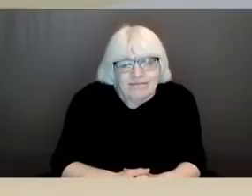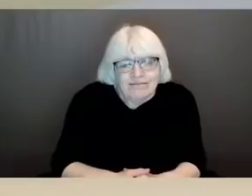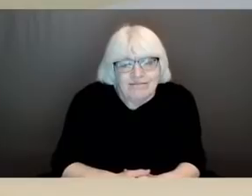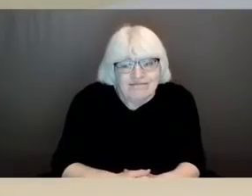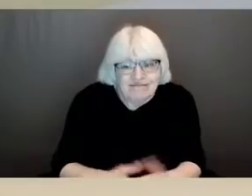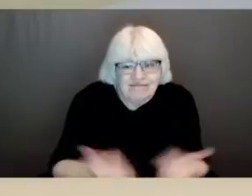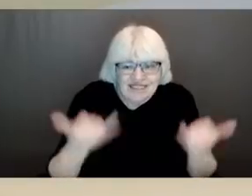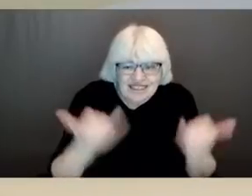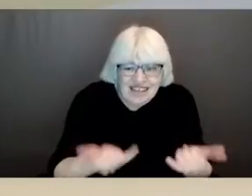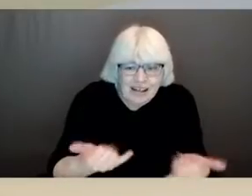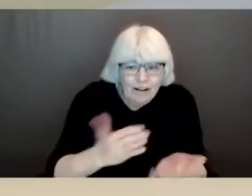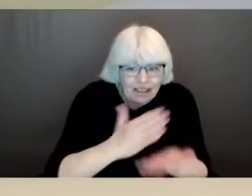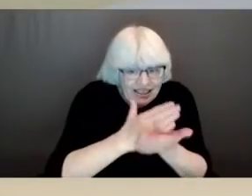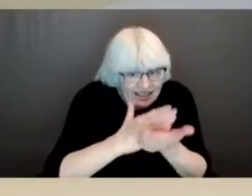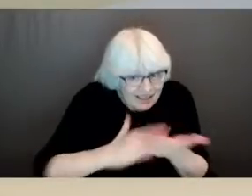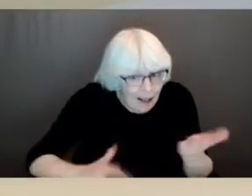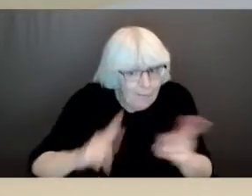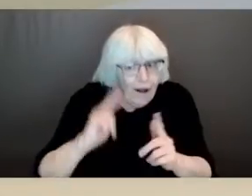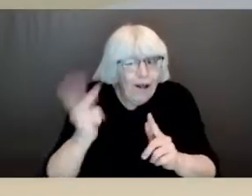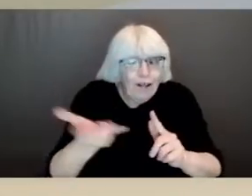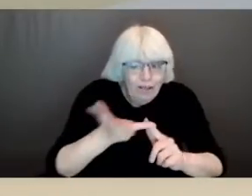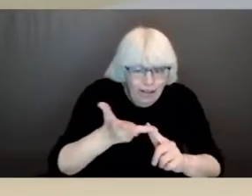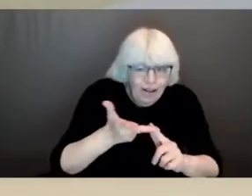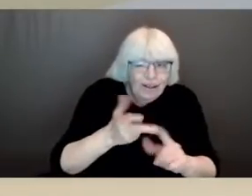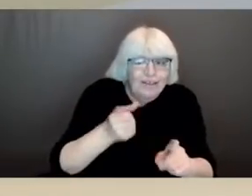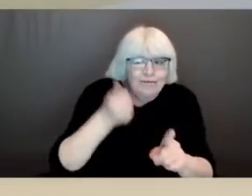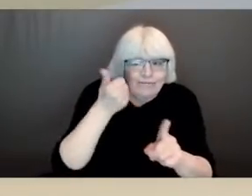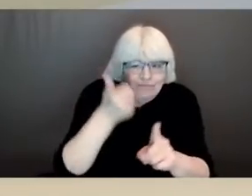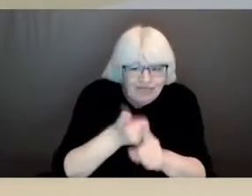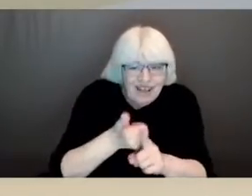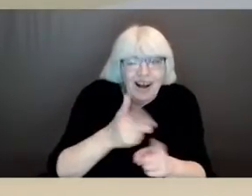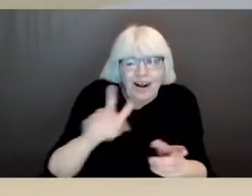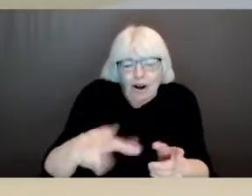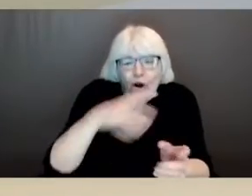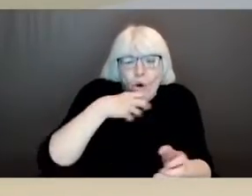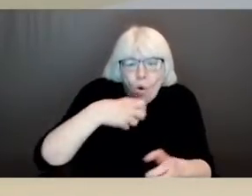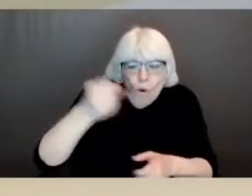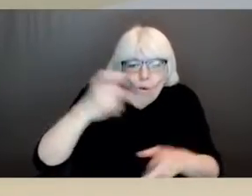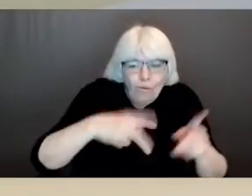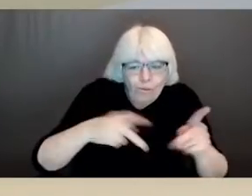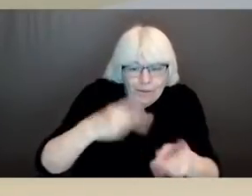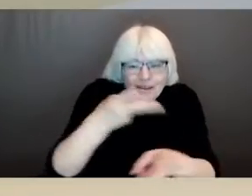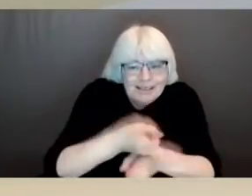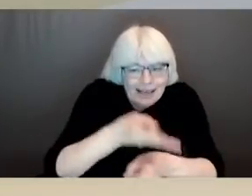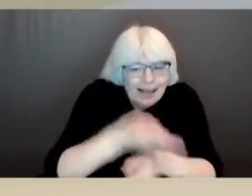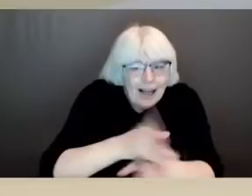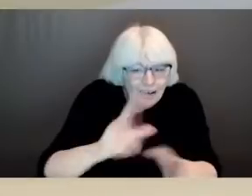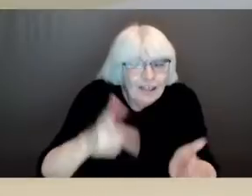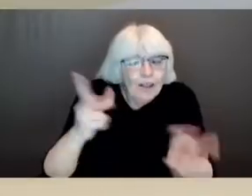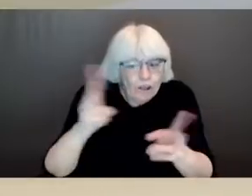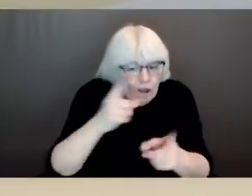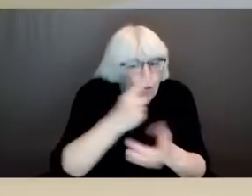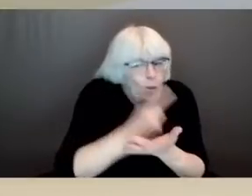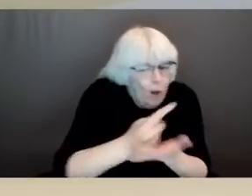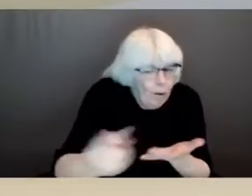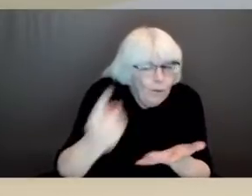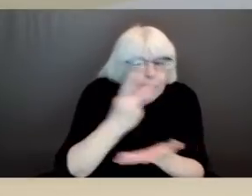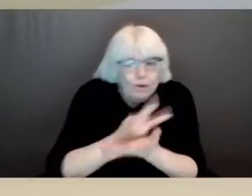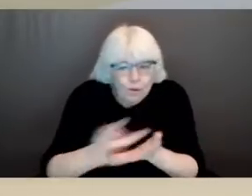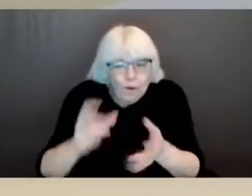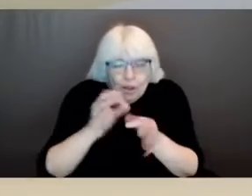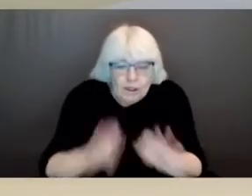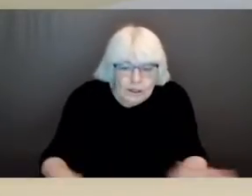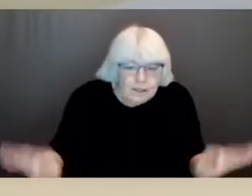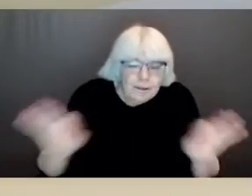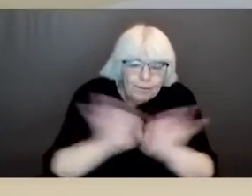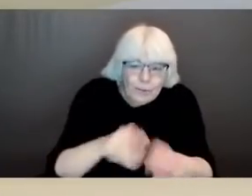care and community care. I think we talked about it in the last week or two, and how important that is, as well as a third